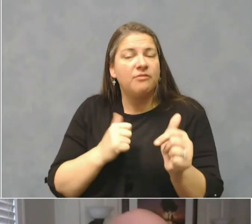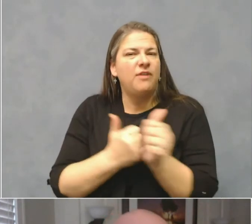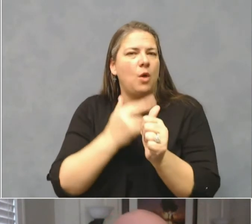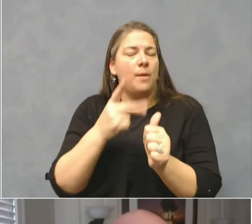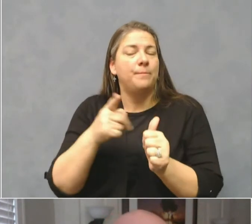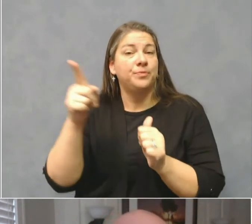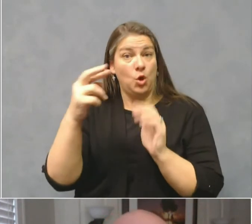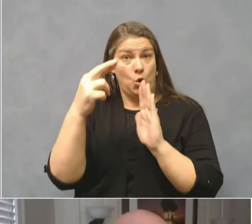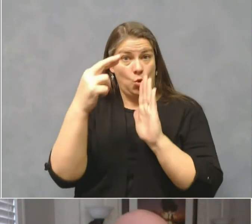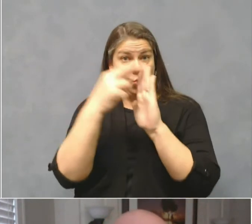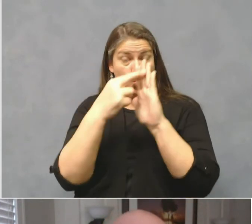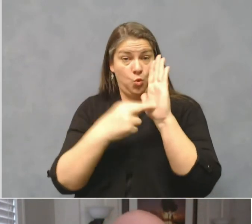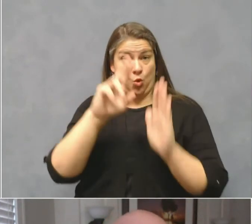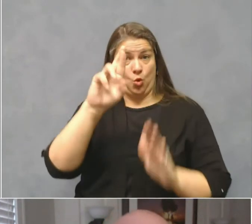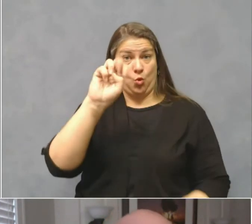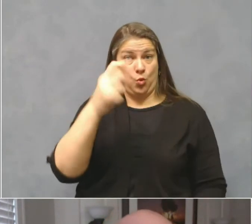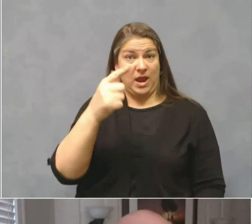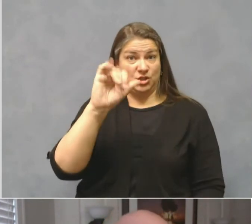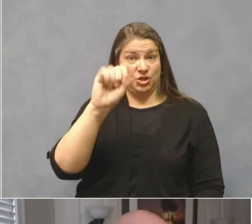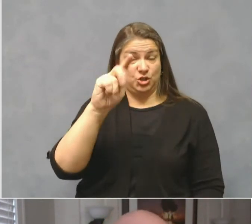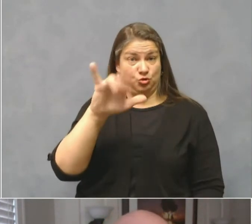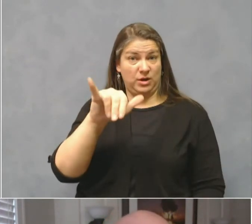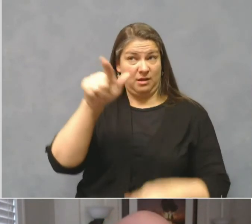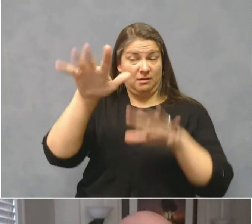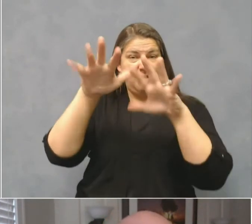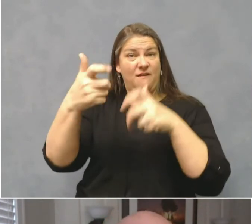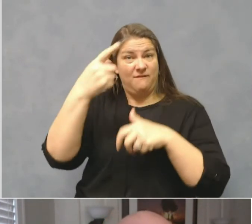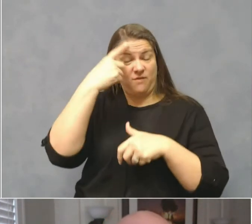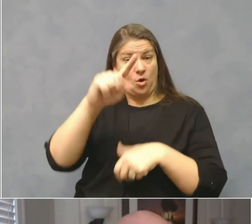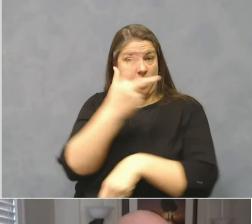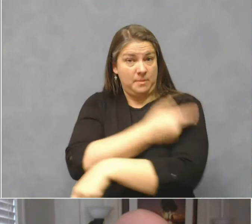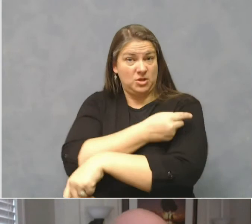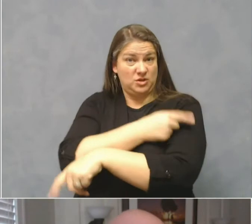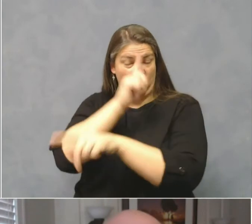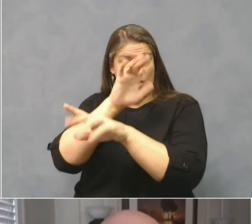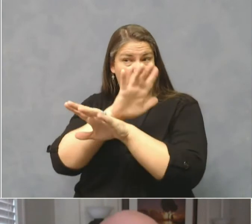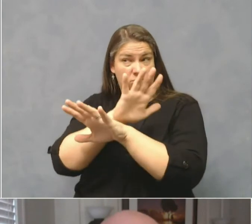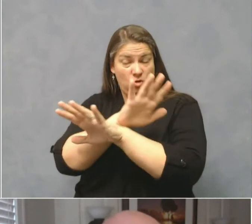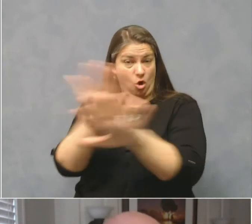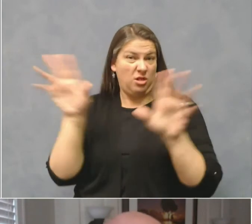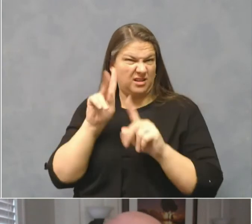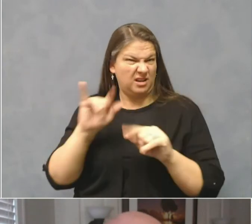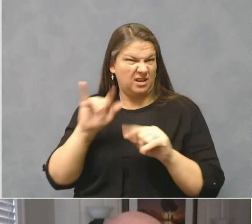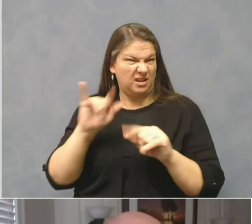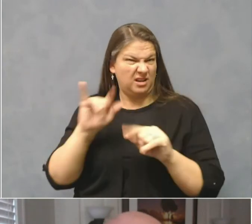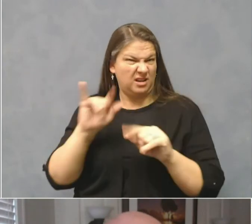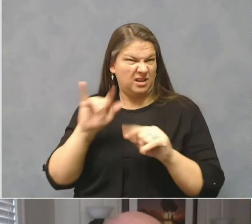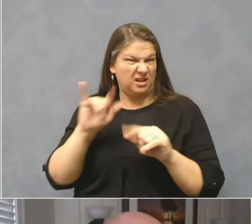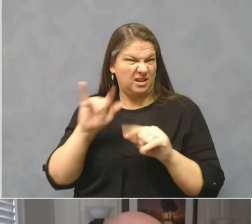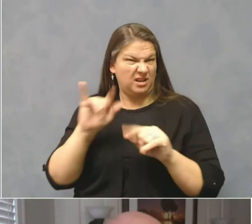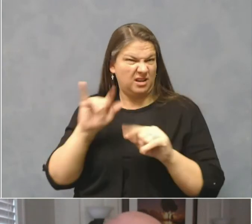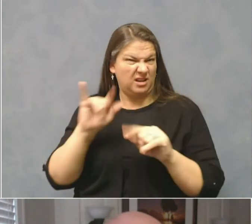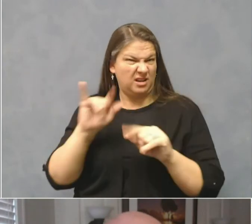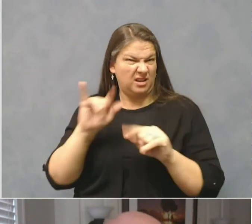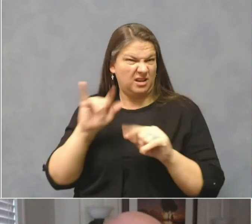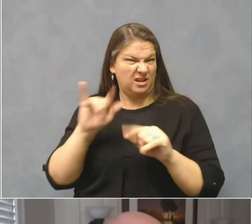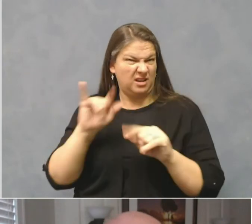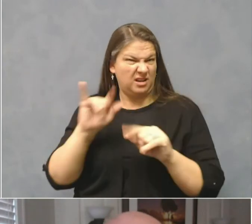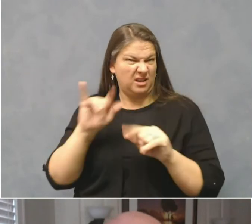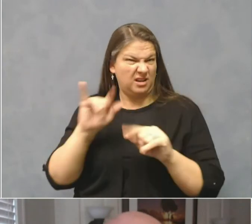existed for other vaccines in Kentucky before, right? Oh, yeah. So the Kentucky immunization.